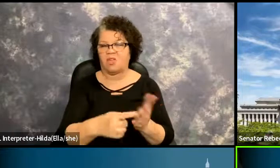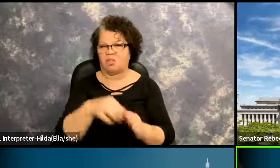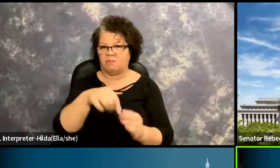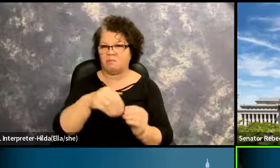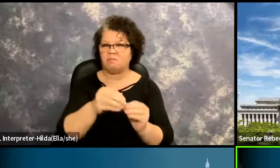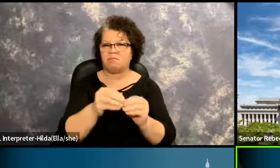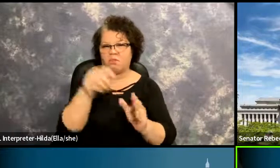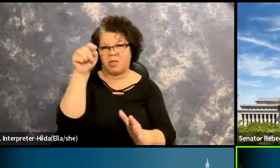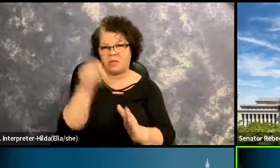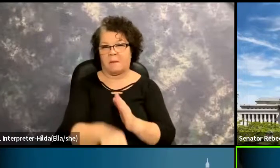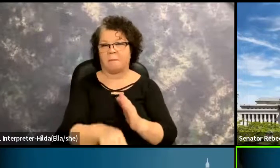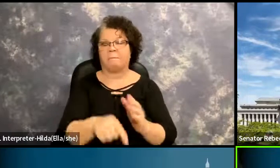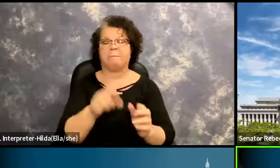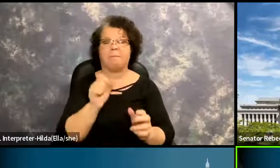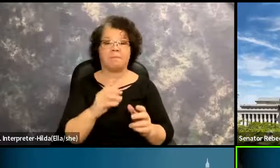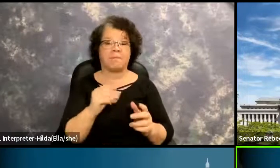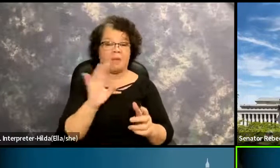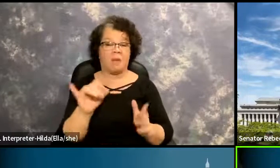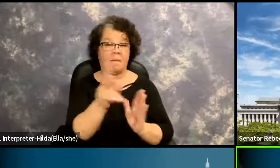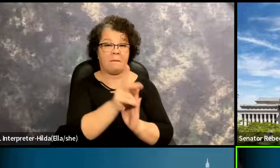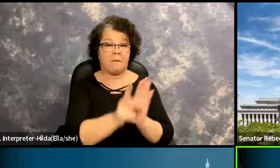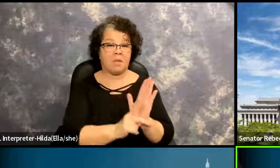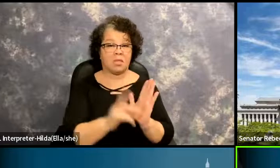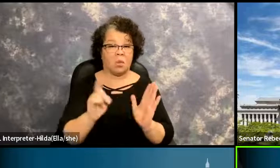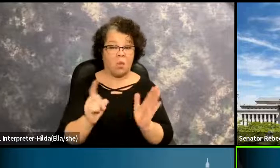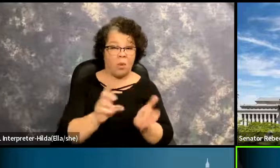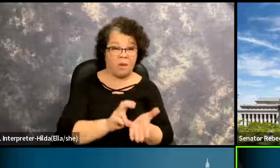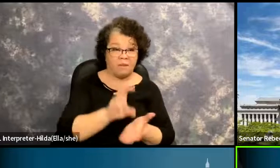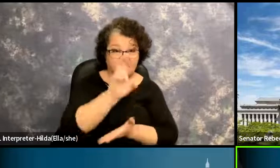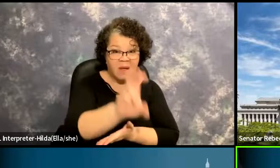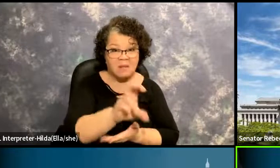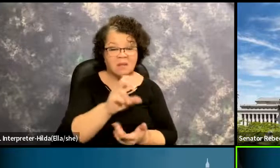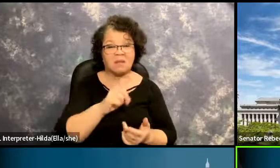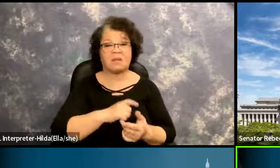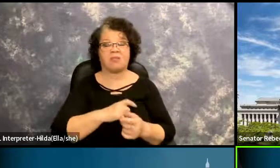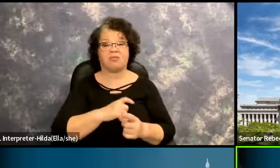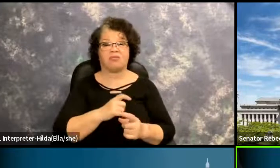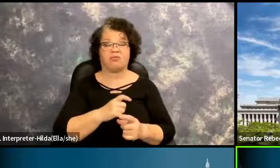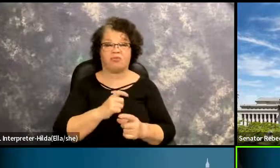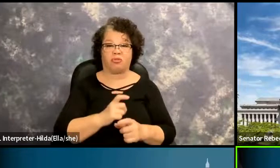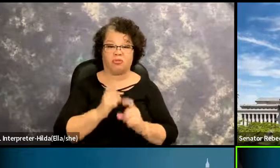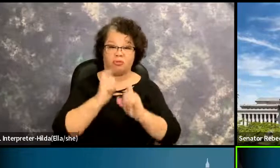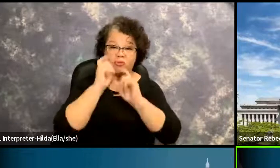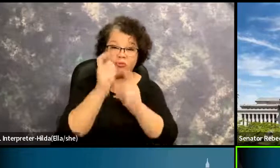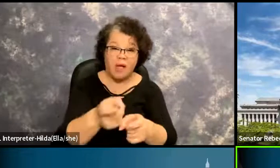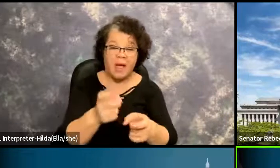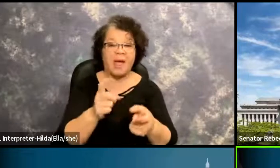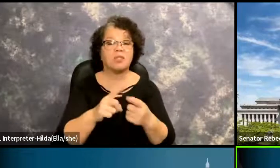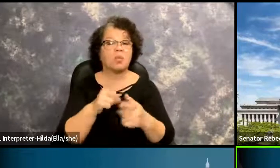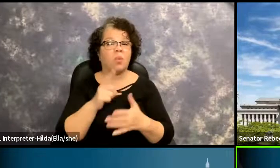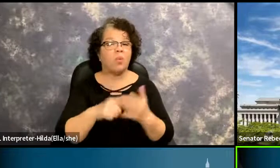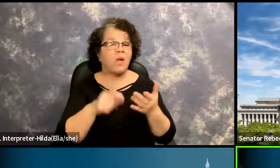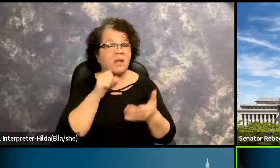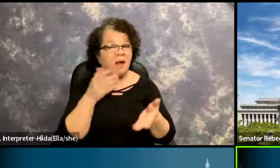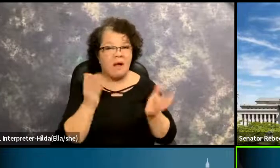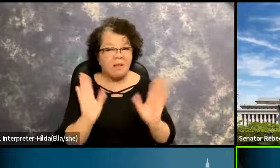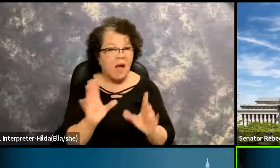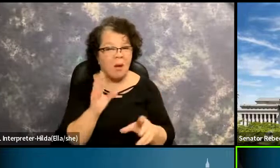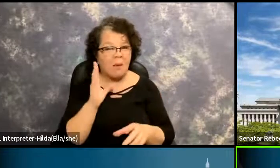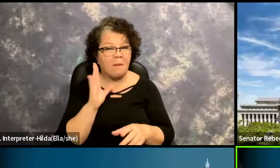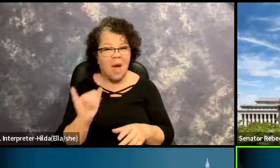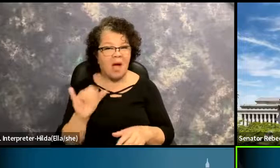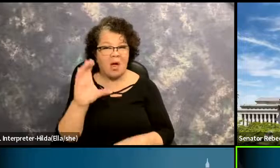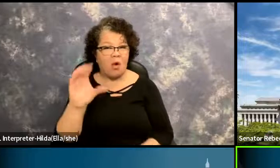that is about where we're doing investments, where we're doing grants, what is and is not allowed by corporations in this space, and how we're going to